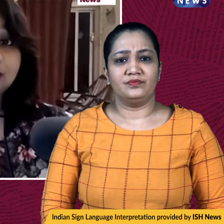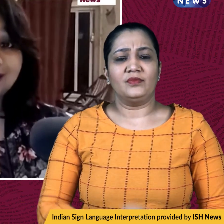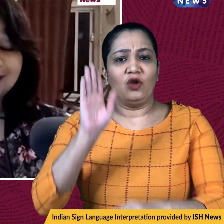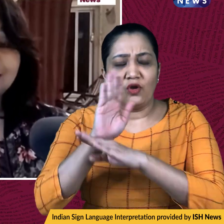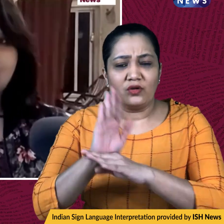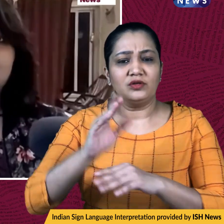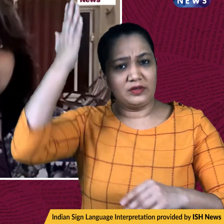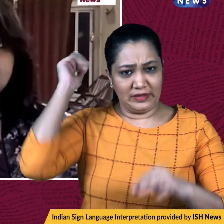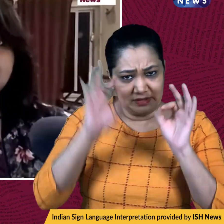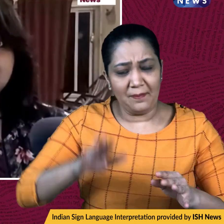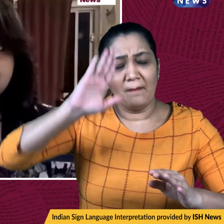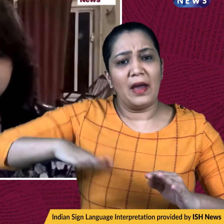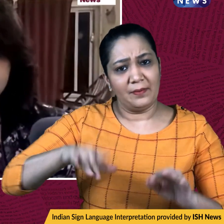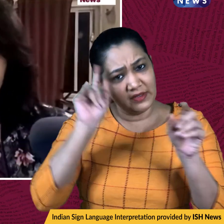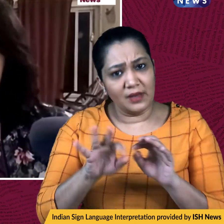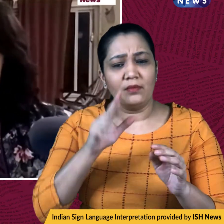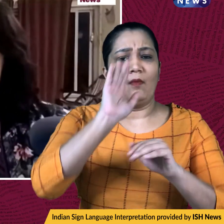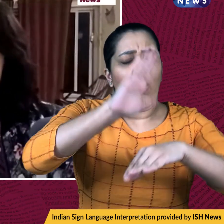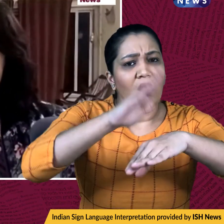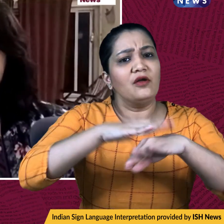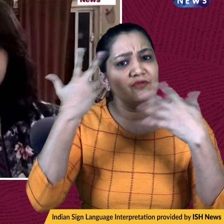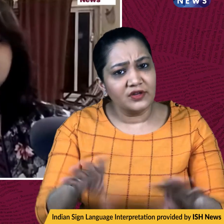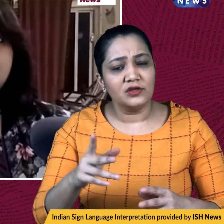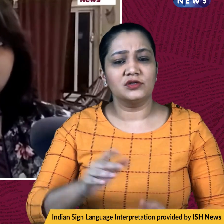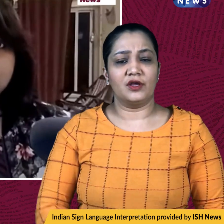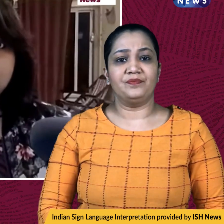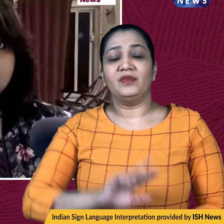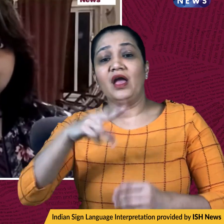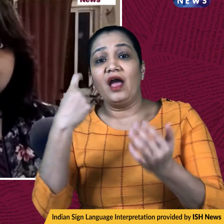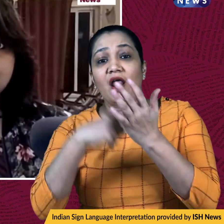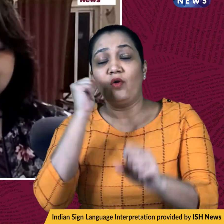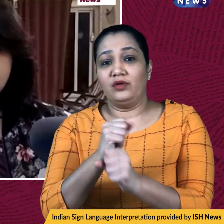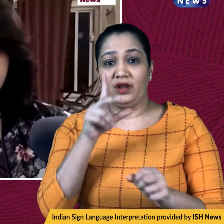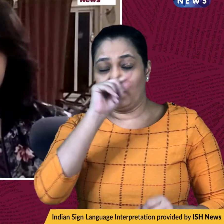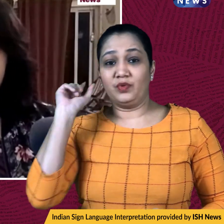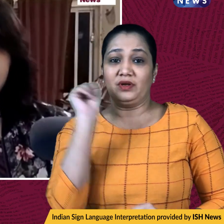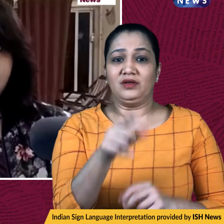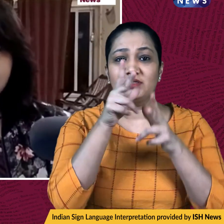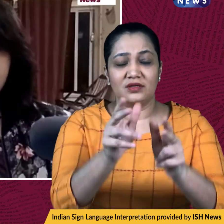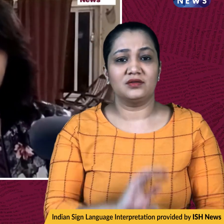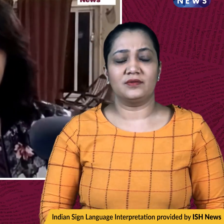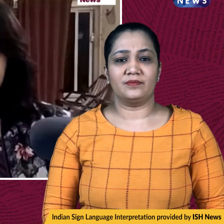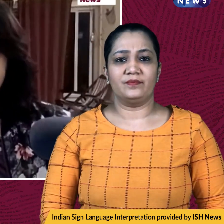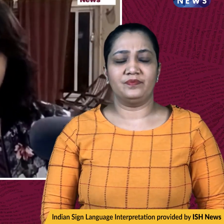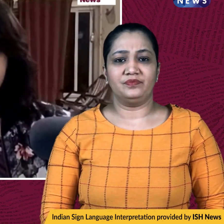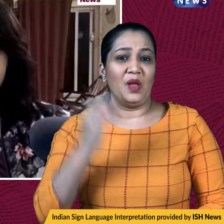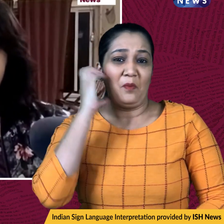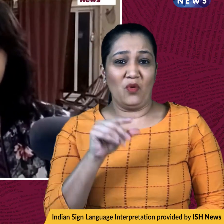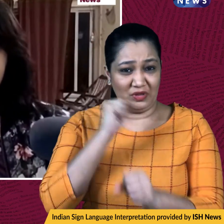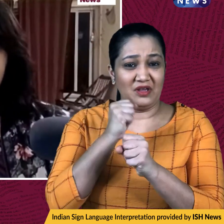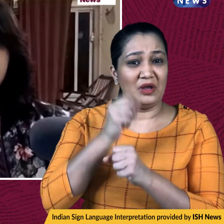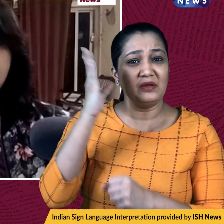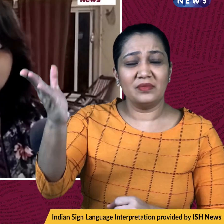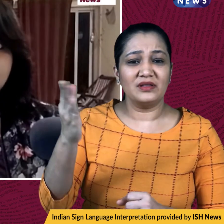in Parliament last year and will continue to do so. Senior Congress leader Rahul Gandhi took to Twitter and said, and I quote, Modi